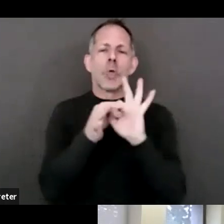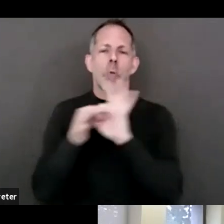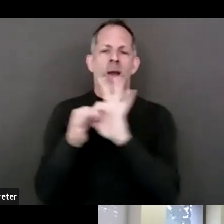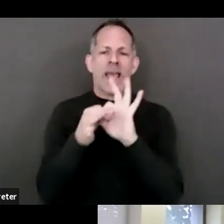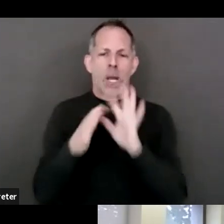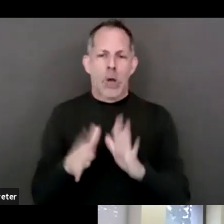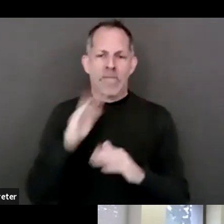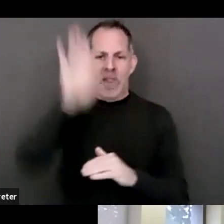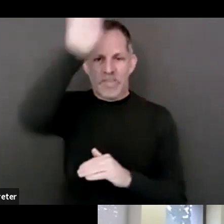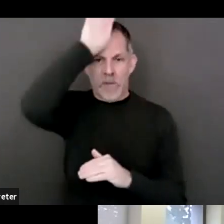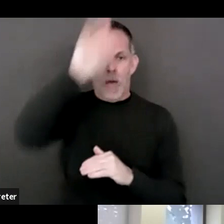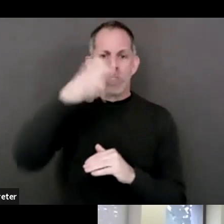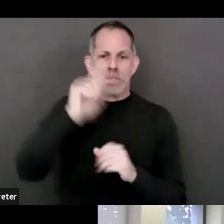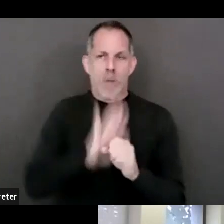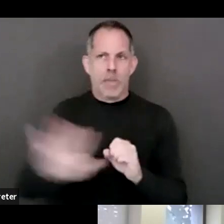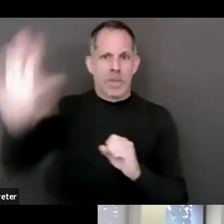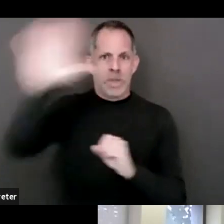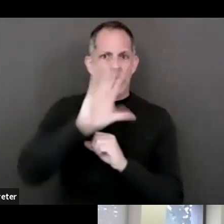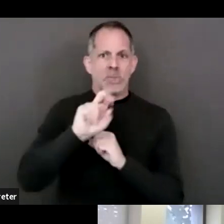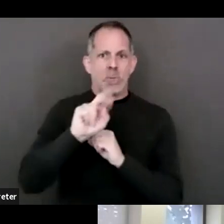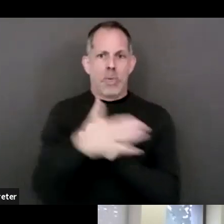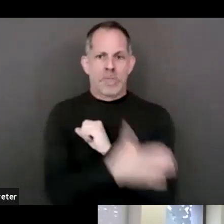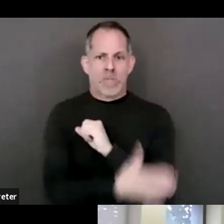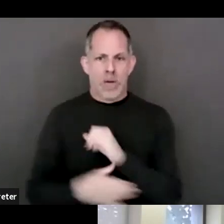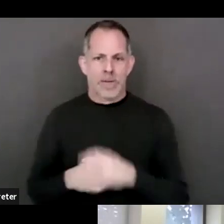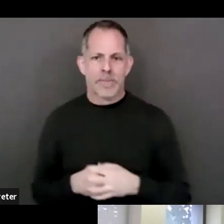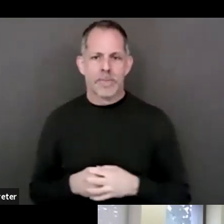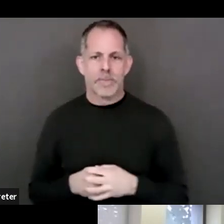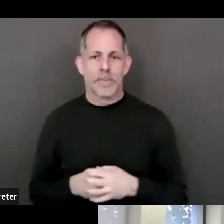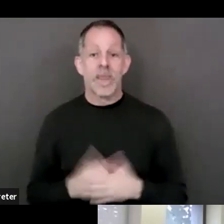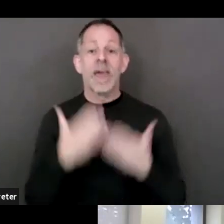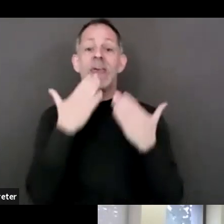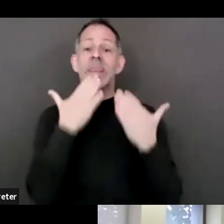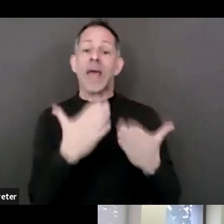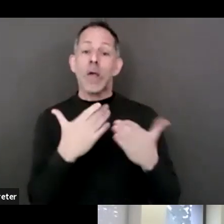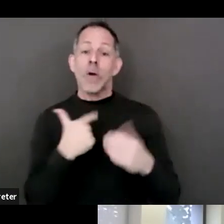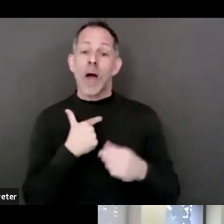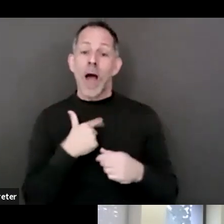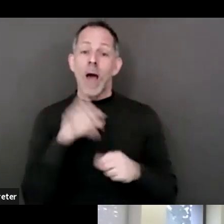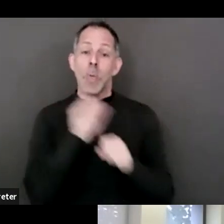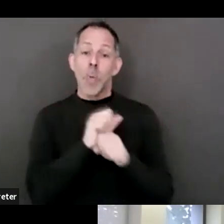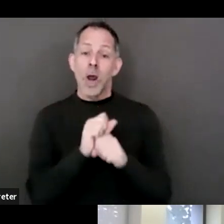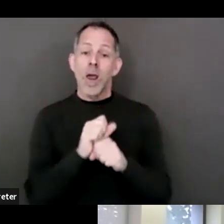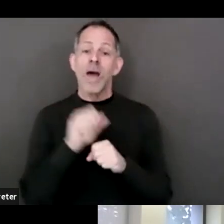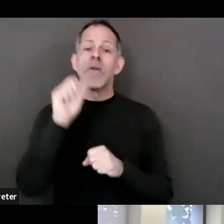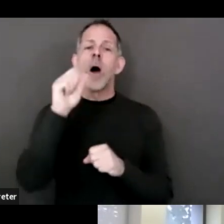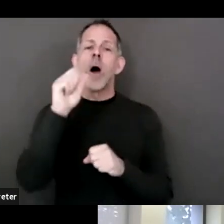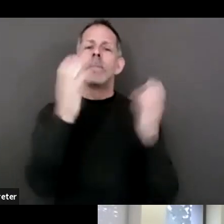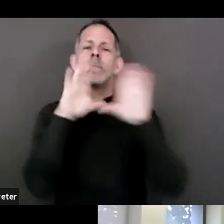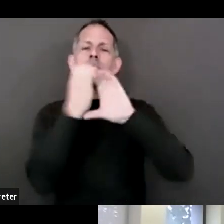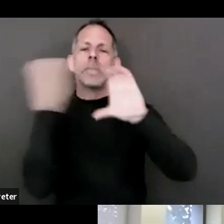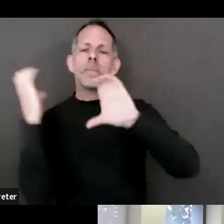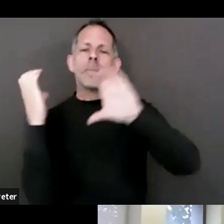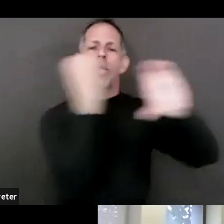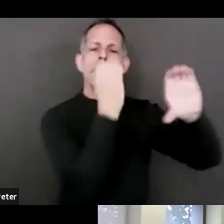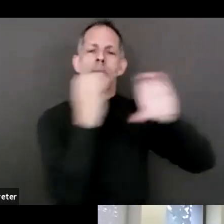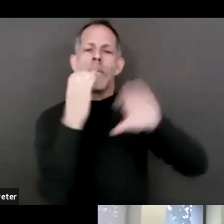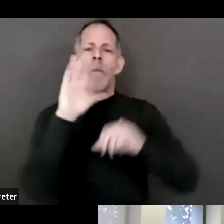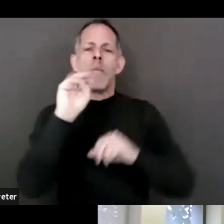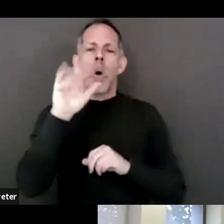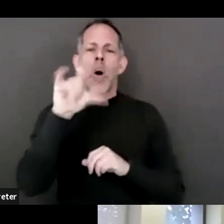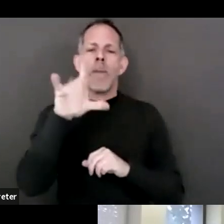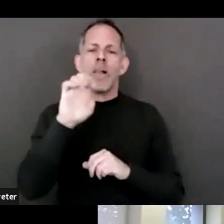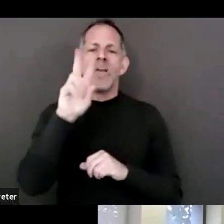with our mobile vaccination teams as part of the Snohomish County Vaccination Task Force. Our teams consist